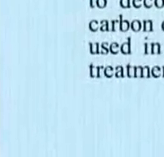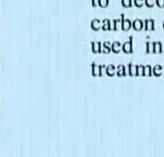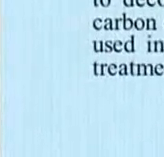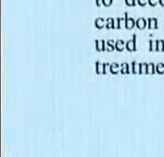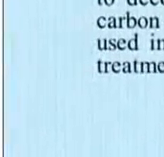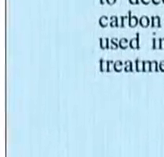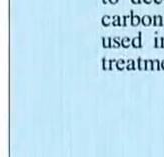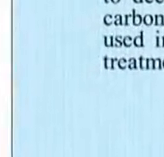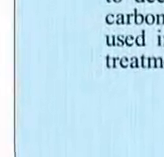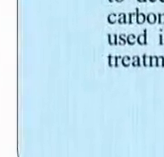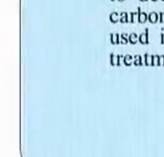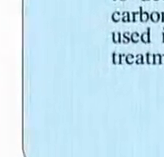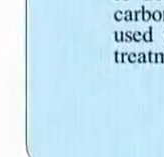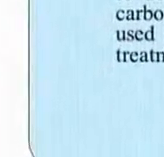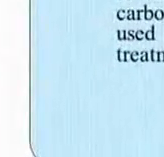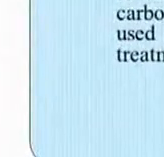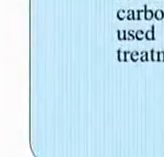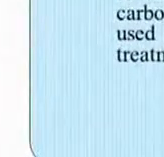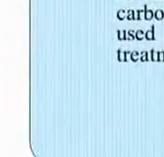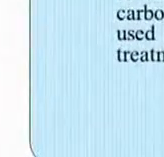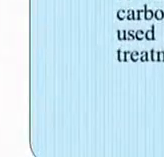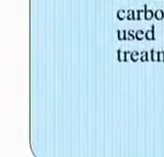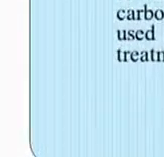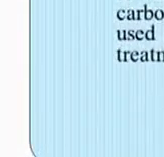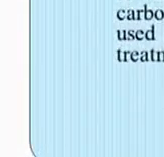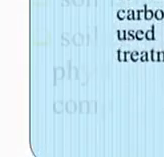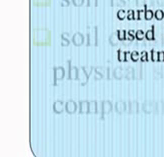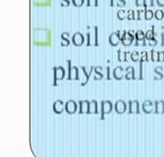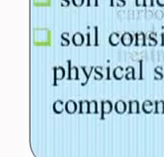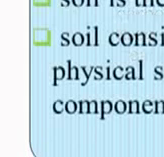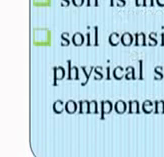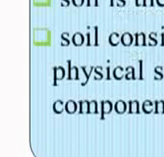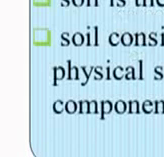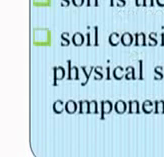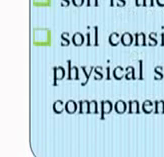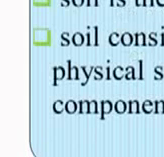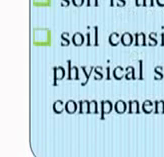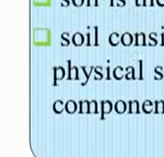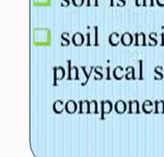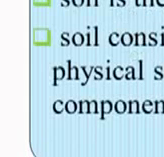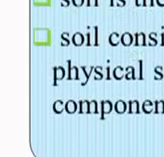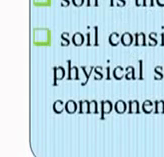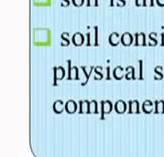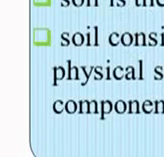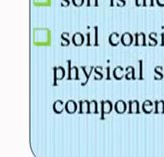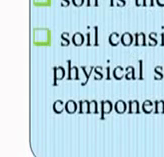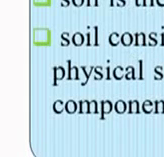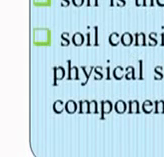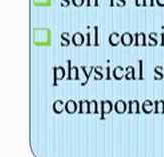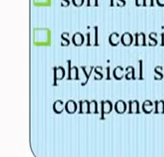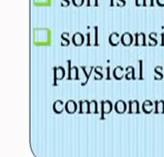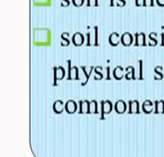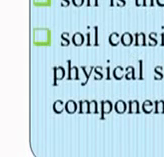of chemicals into water to increase its quality. Under